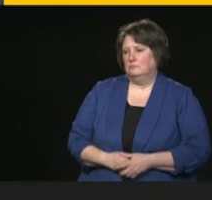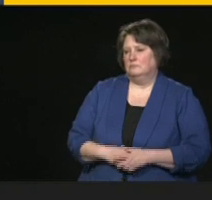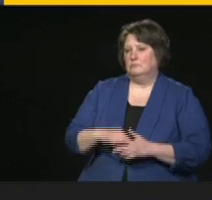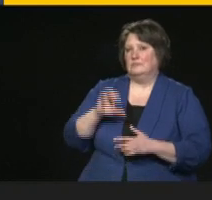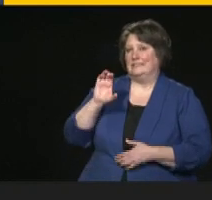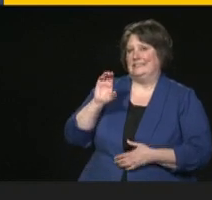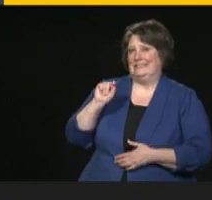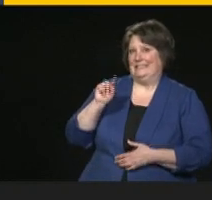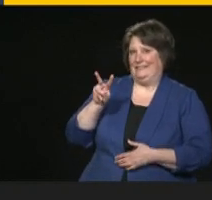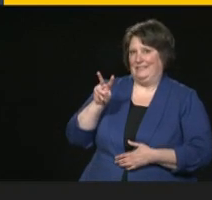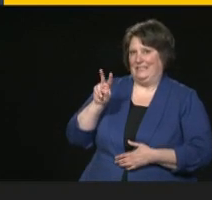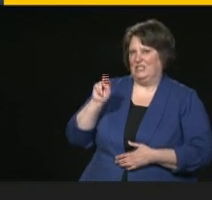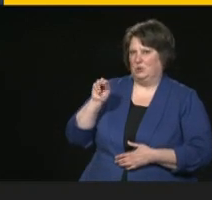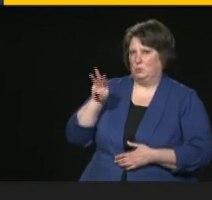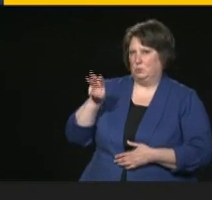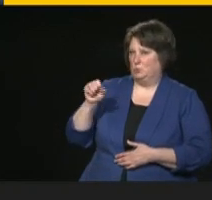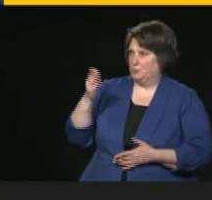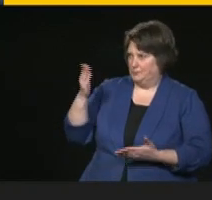vous la parole.